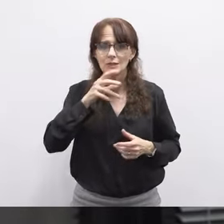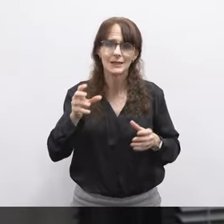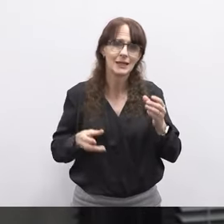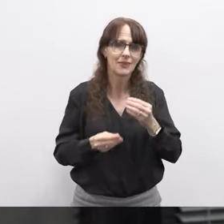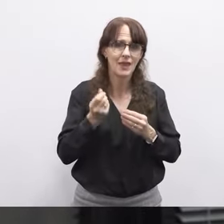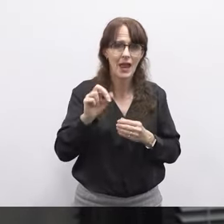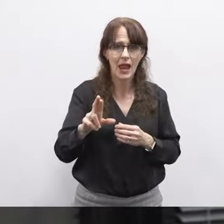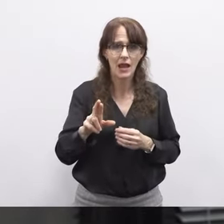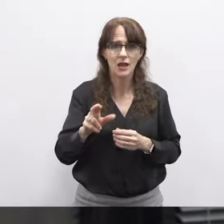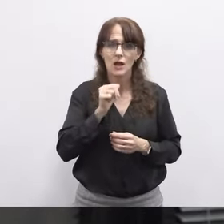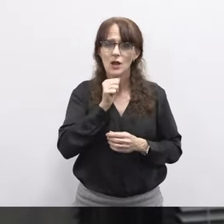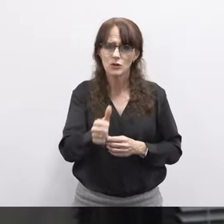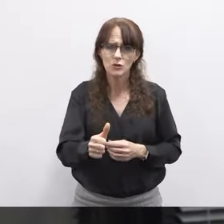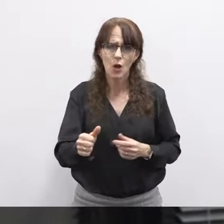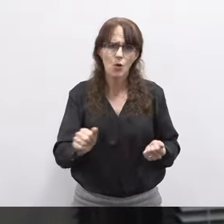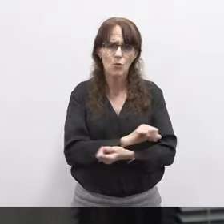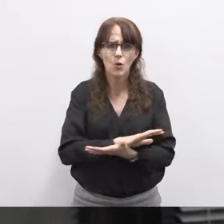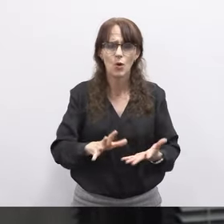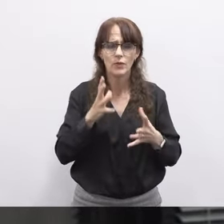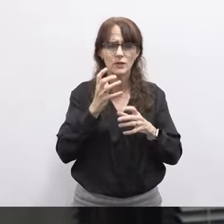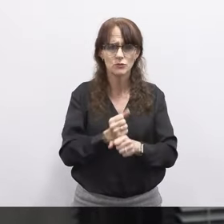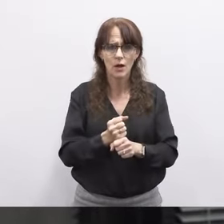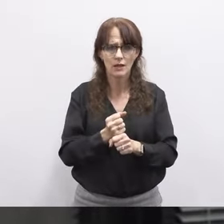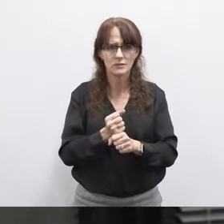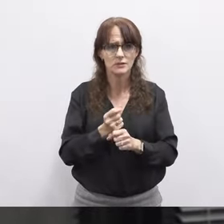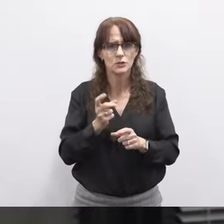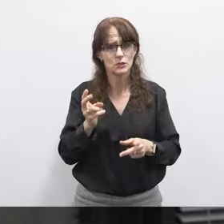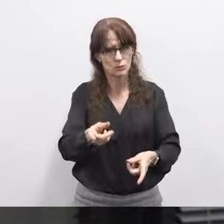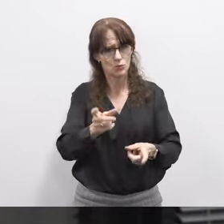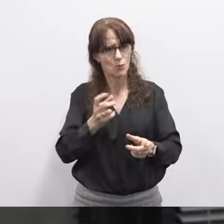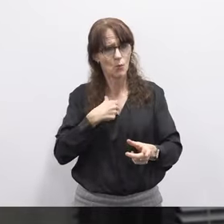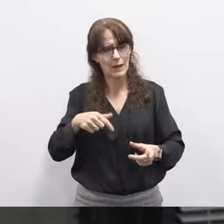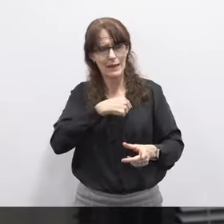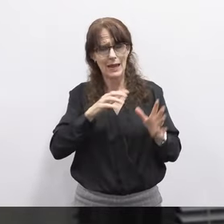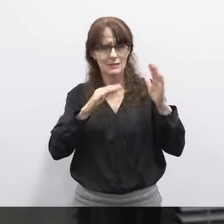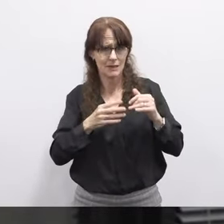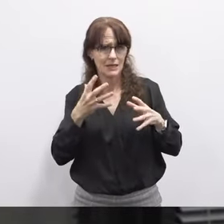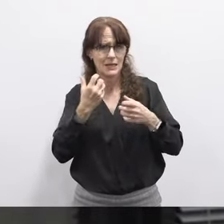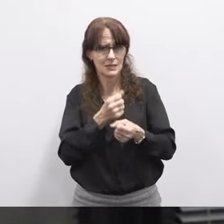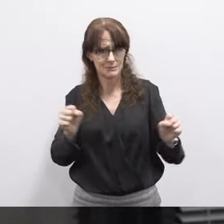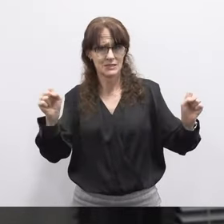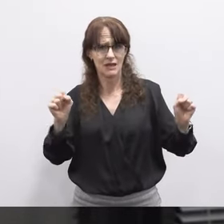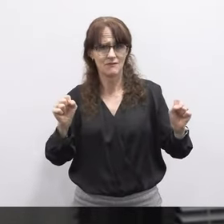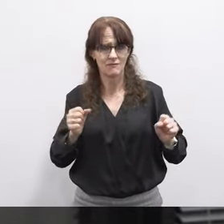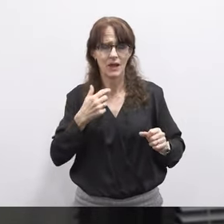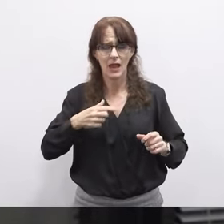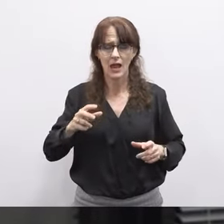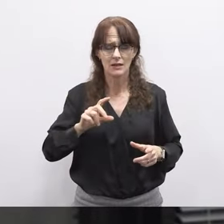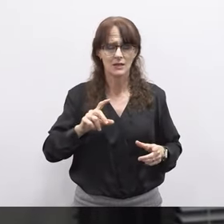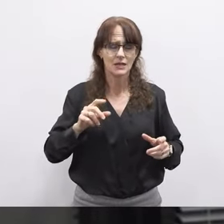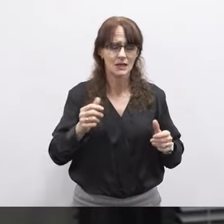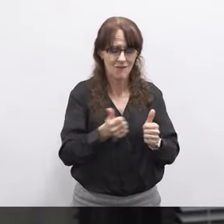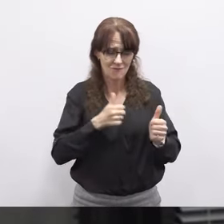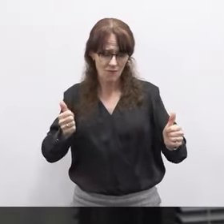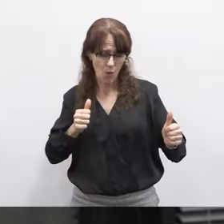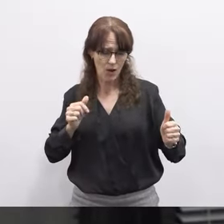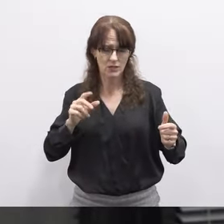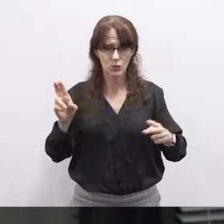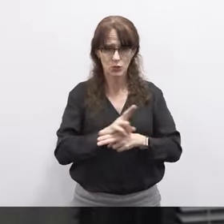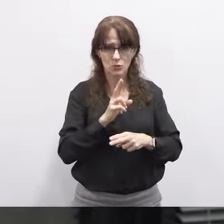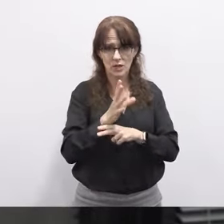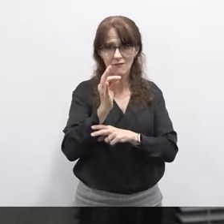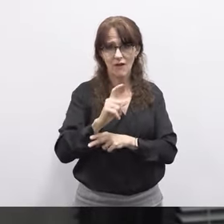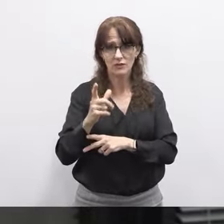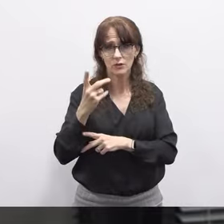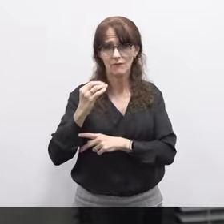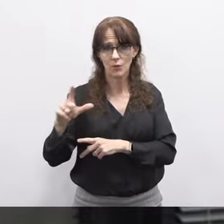don't betray the trust that we as students put in you to keep us safe, that you accept the resolution that we set forth to transfer LBUSD away from fossil fuels. For the sake of